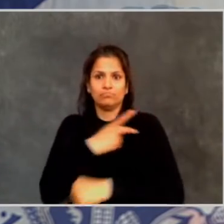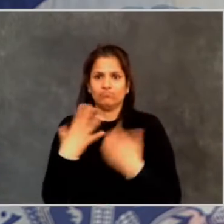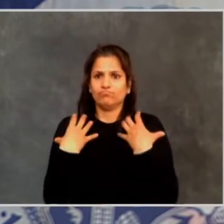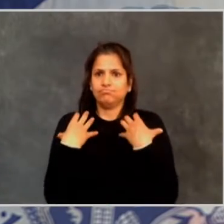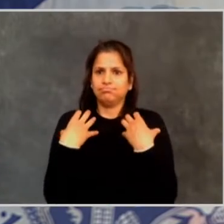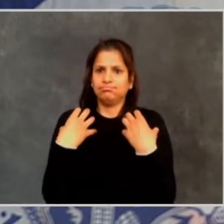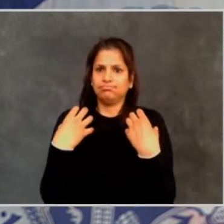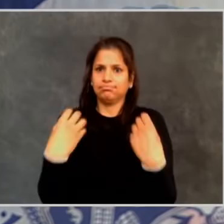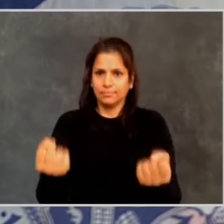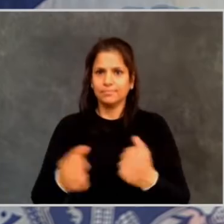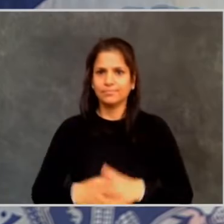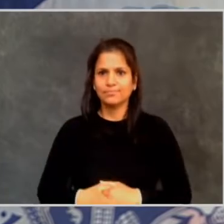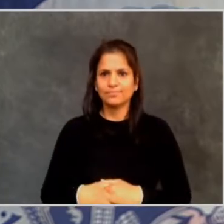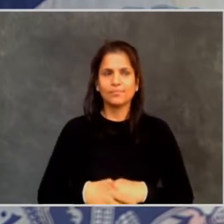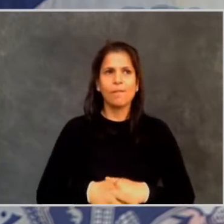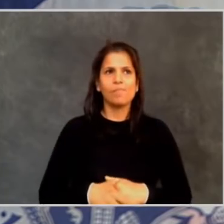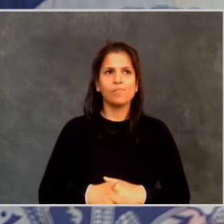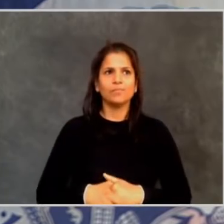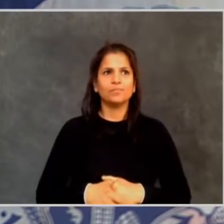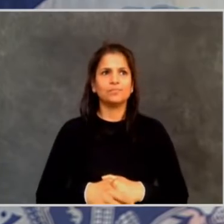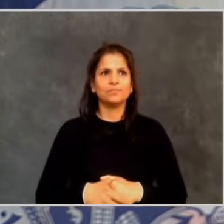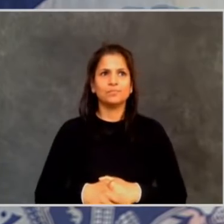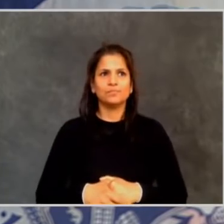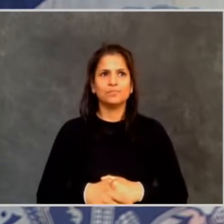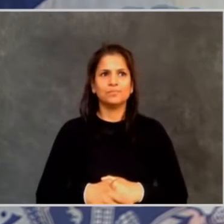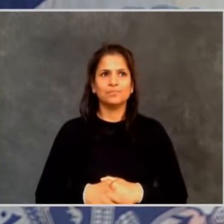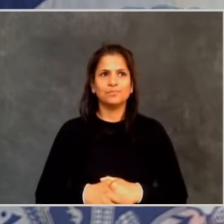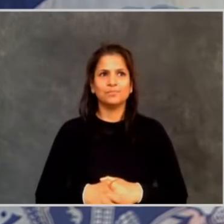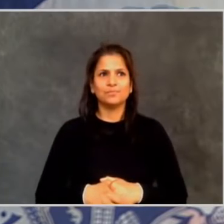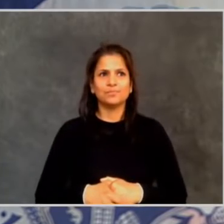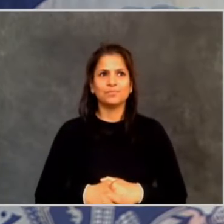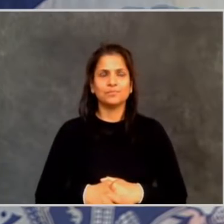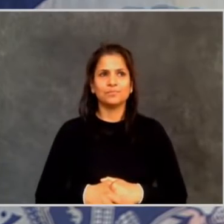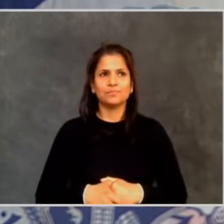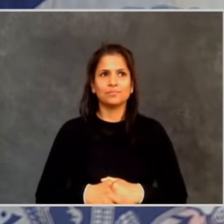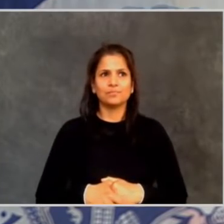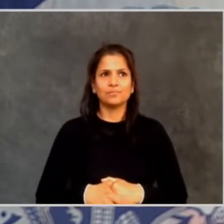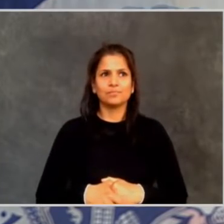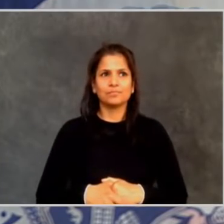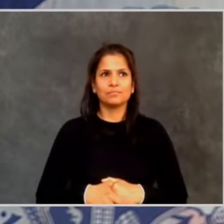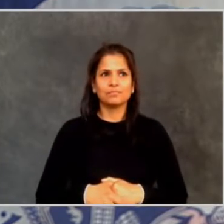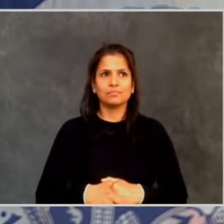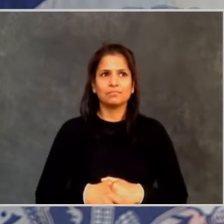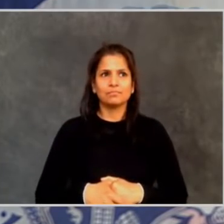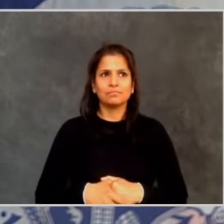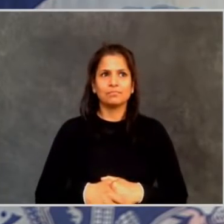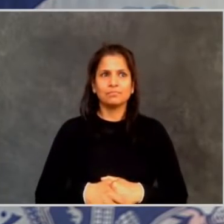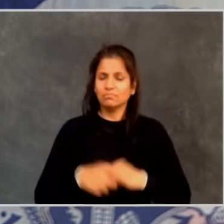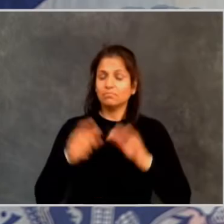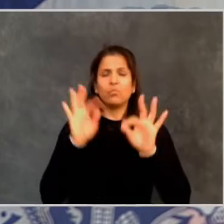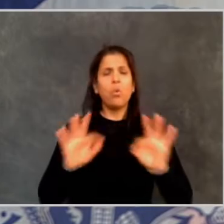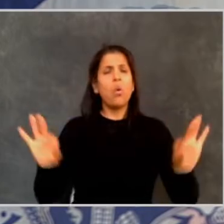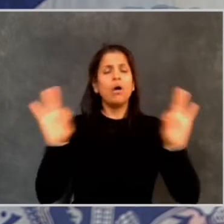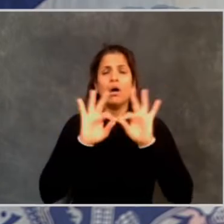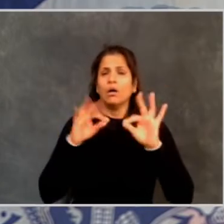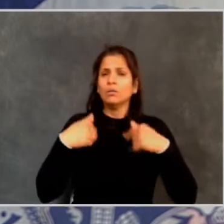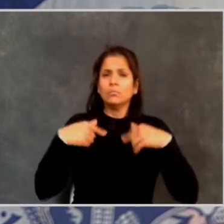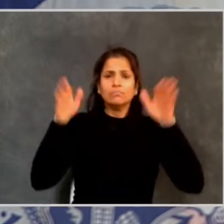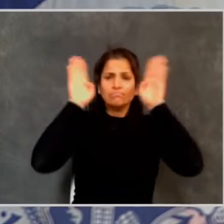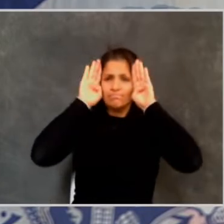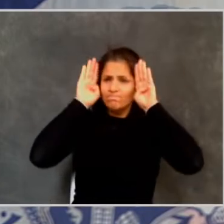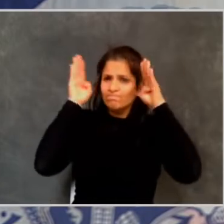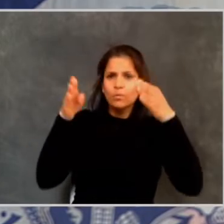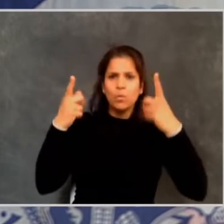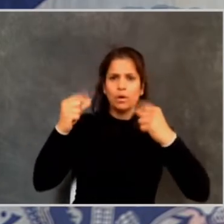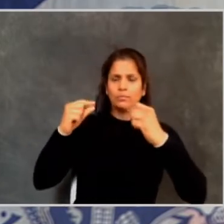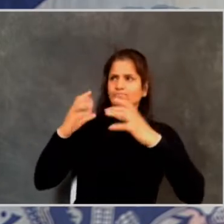over weeks and weeks and weeks. At all cost, protect the hospitals, surge everything we had into them, particularly the public hospitals.